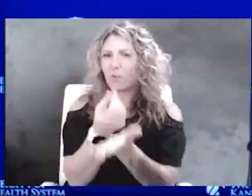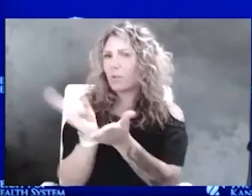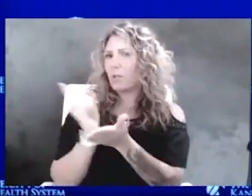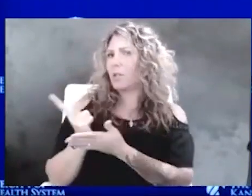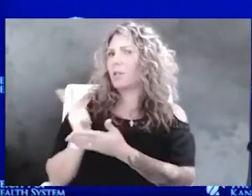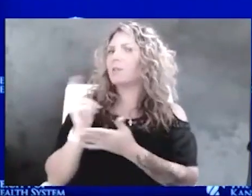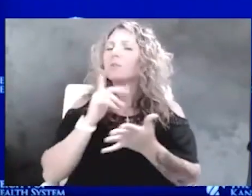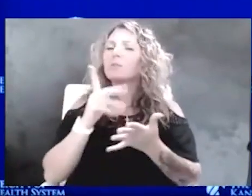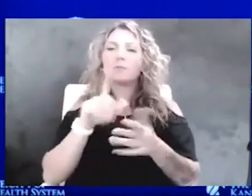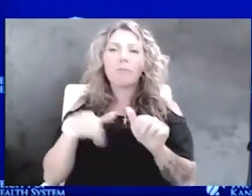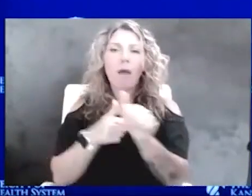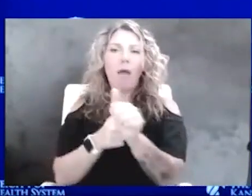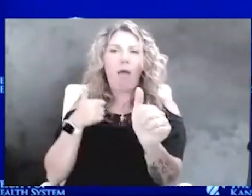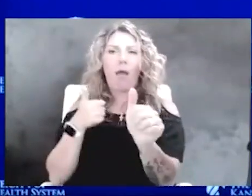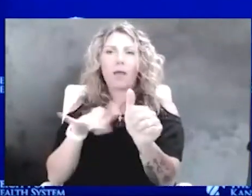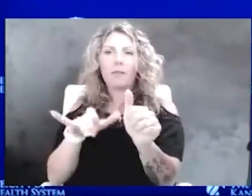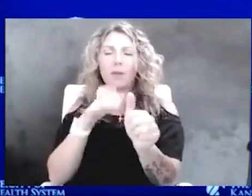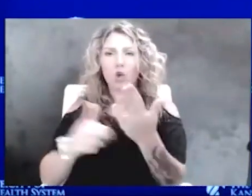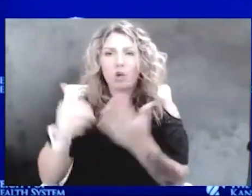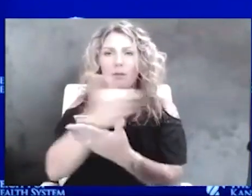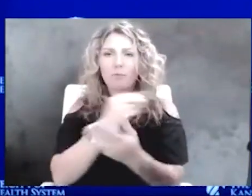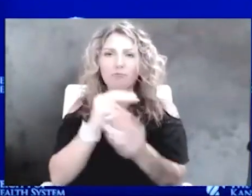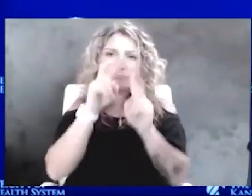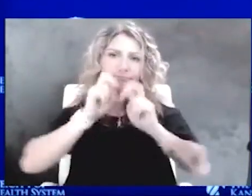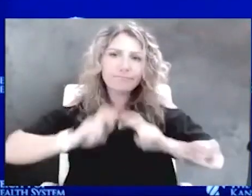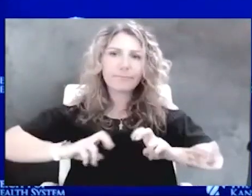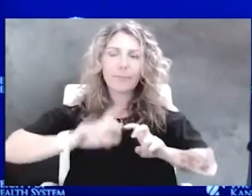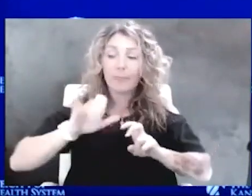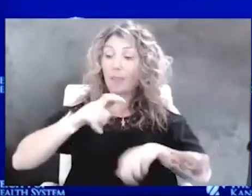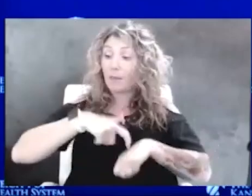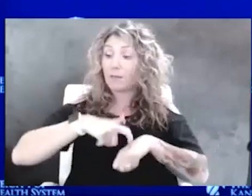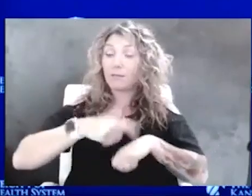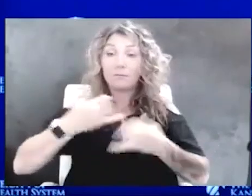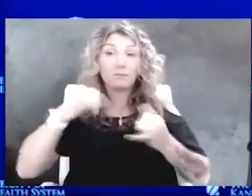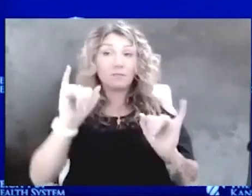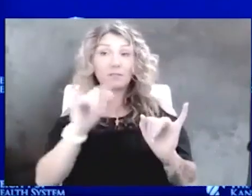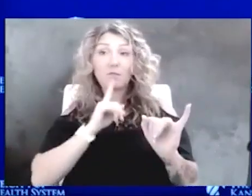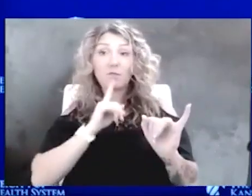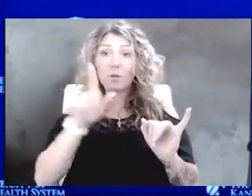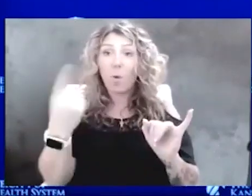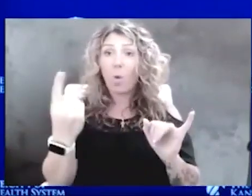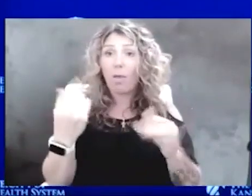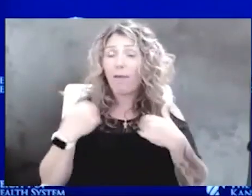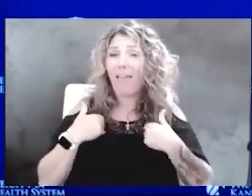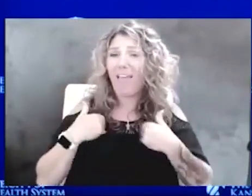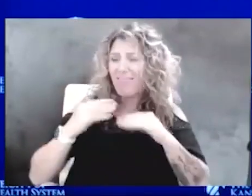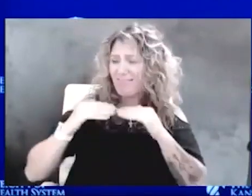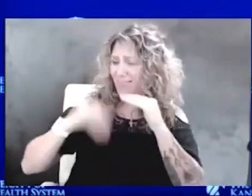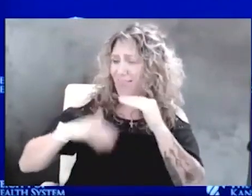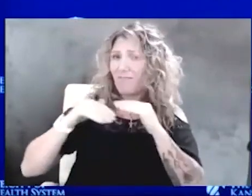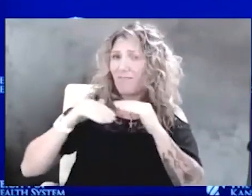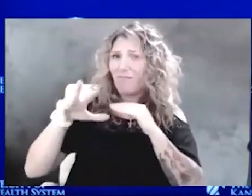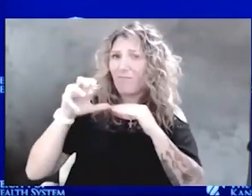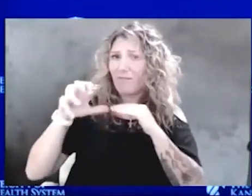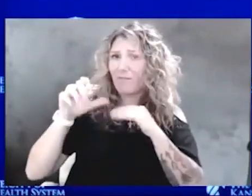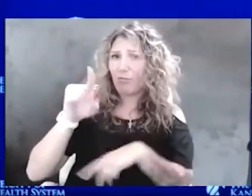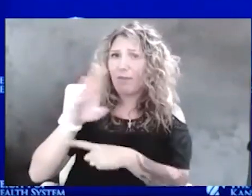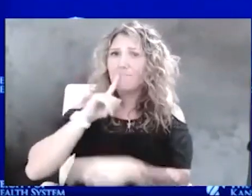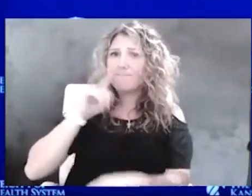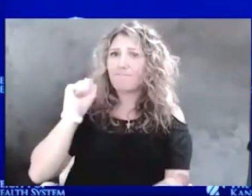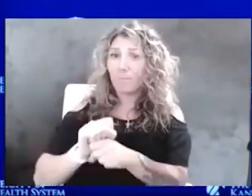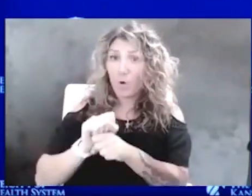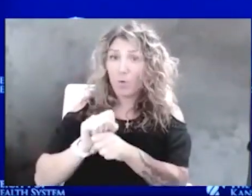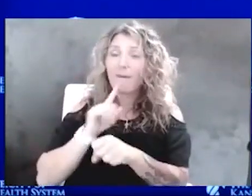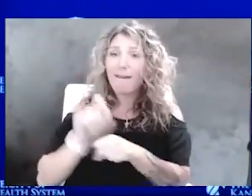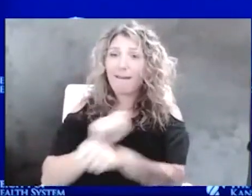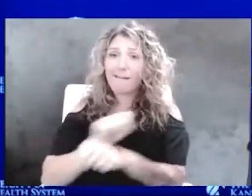collection and analysis, but as of that time, they had still really only had less than 500 laboratory confirmed cases of